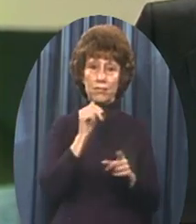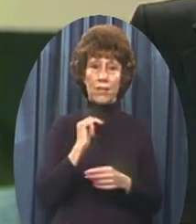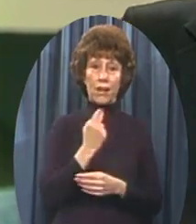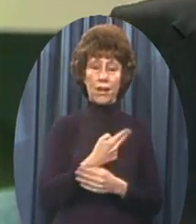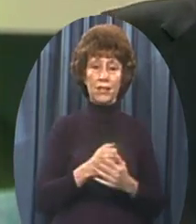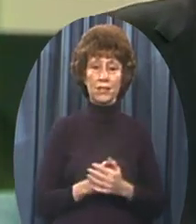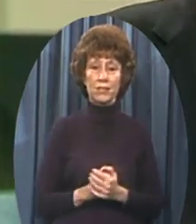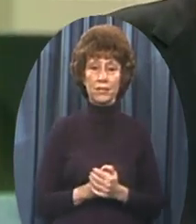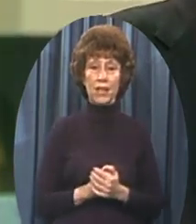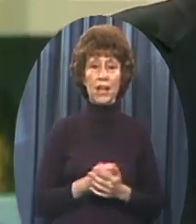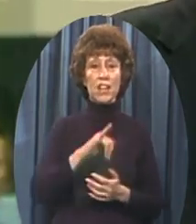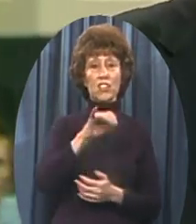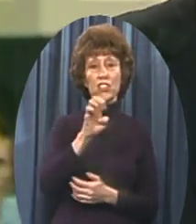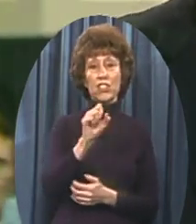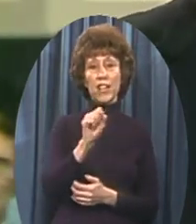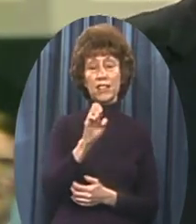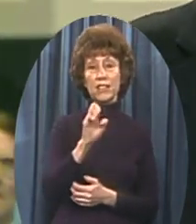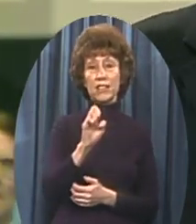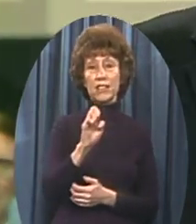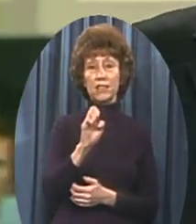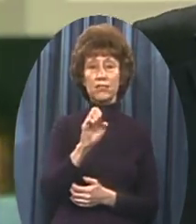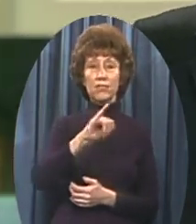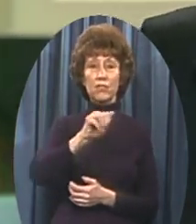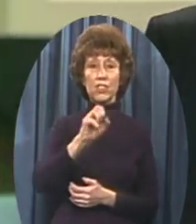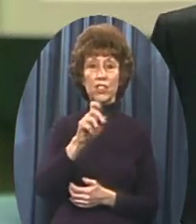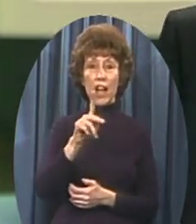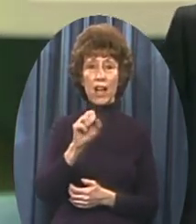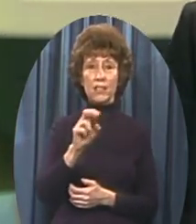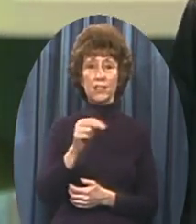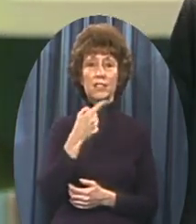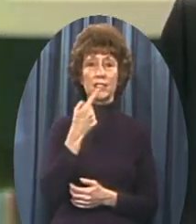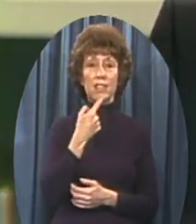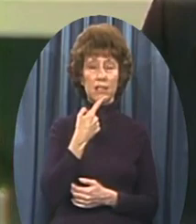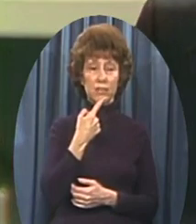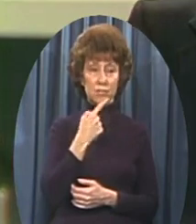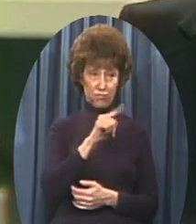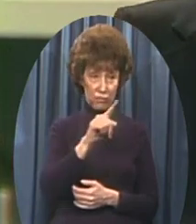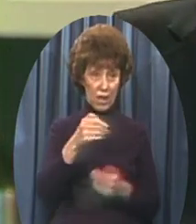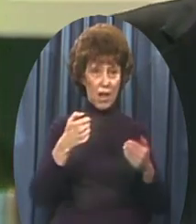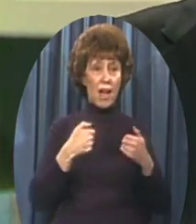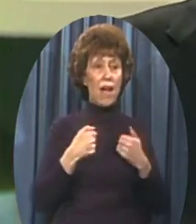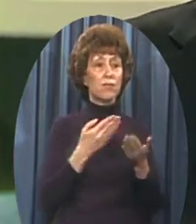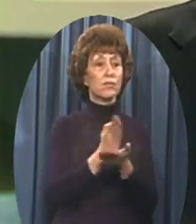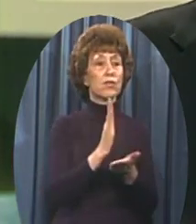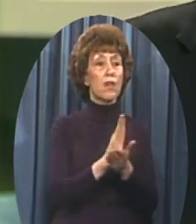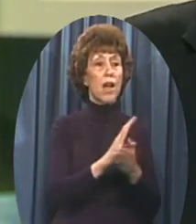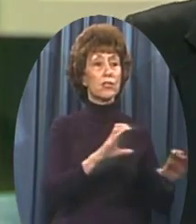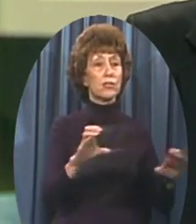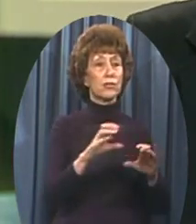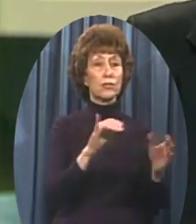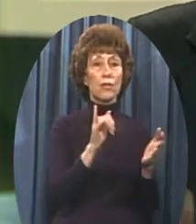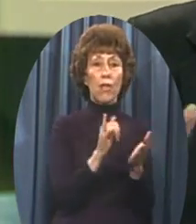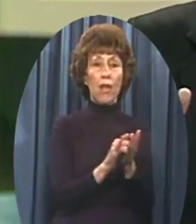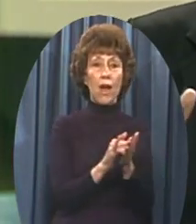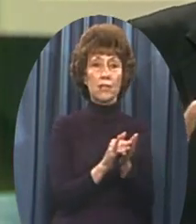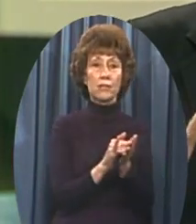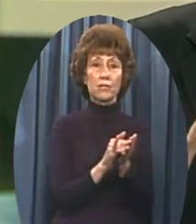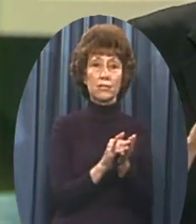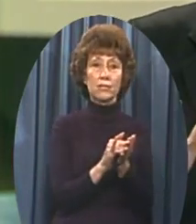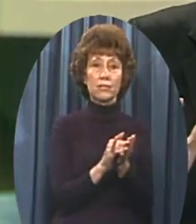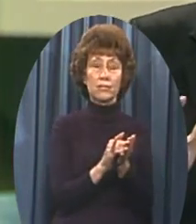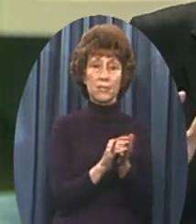He said they have the right to do what they're doing also, and I appreciate Jesse Jackson saying that. But nobody else is criticizing Jesse, just